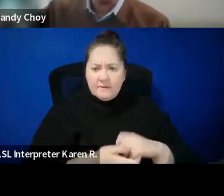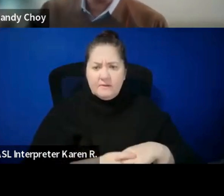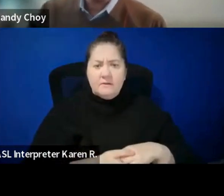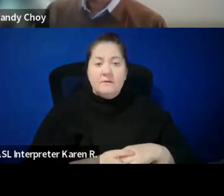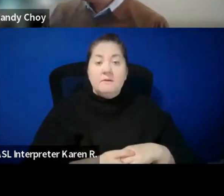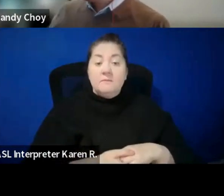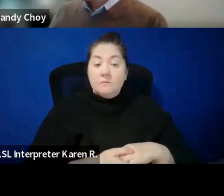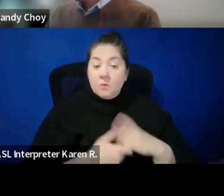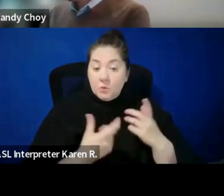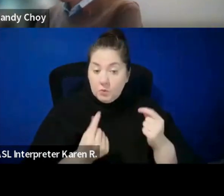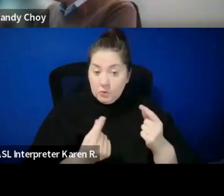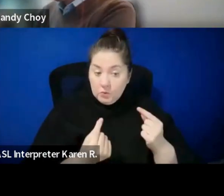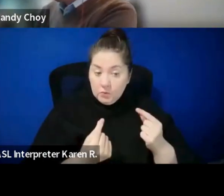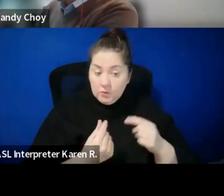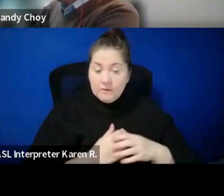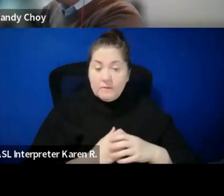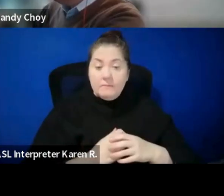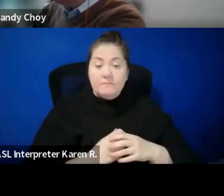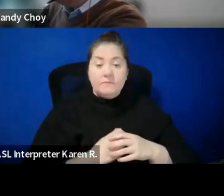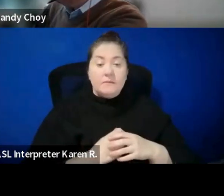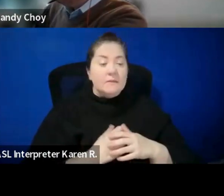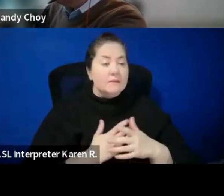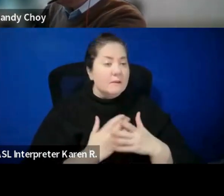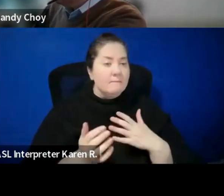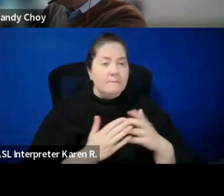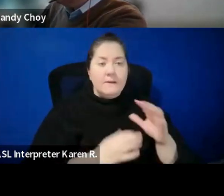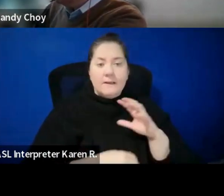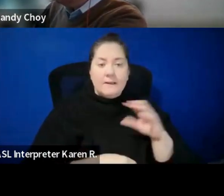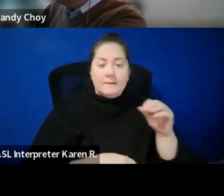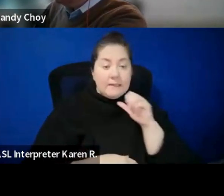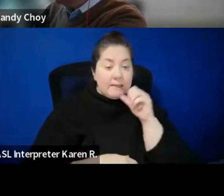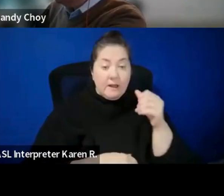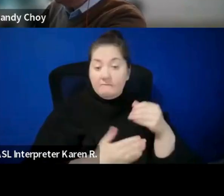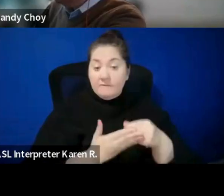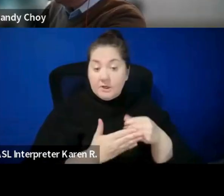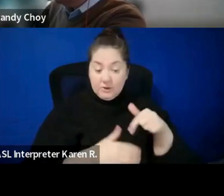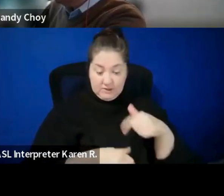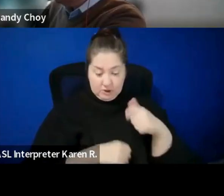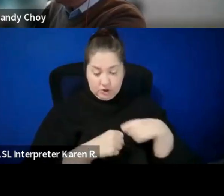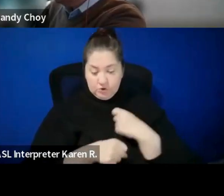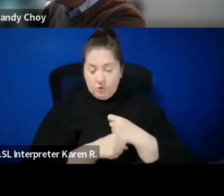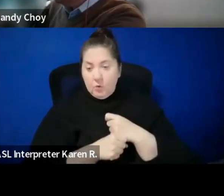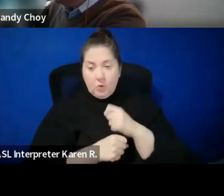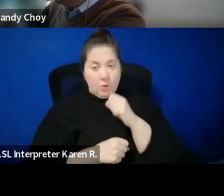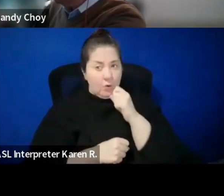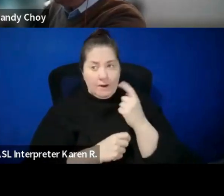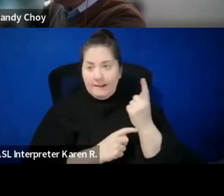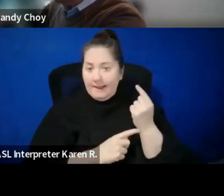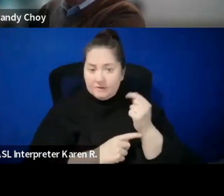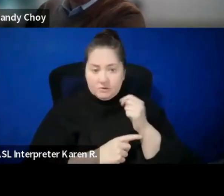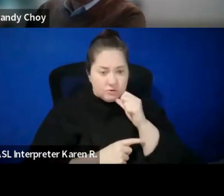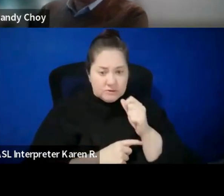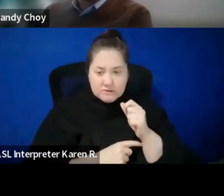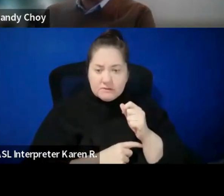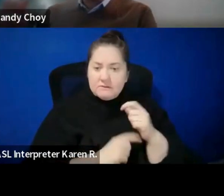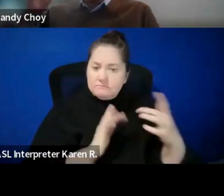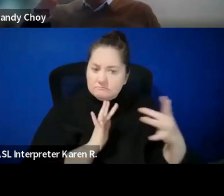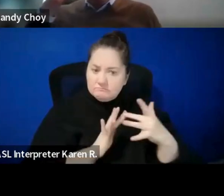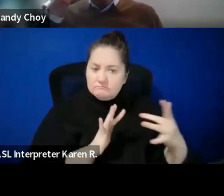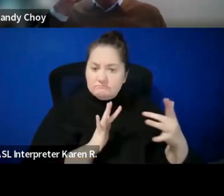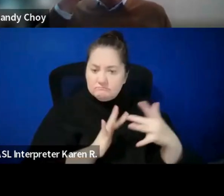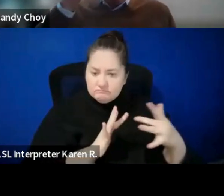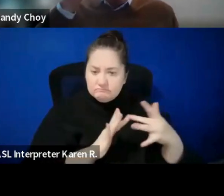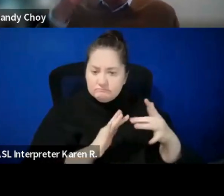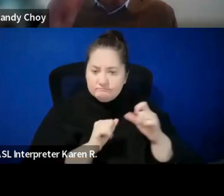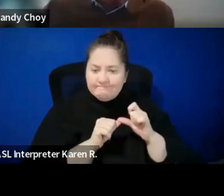So here's what I have to say for you. Even if a company is not funding you this year, or they didn't fund you last year, stay in touch with